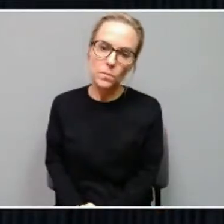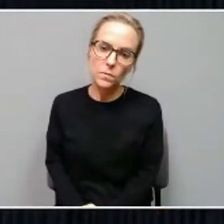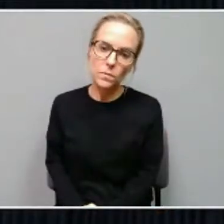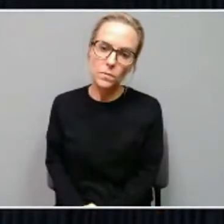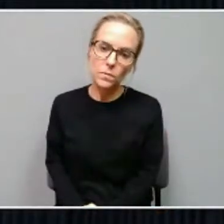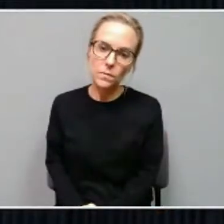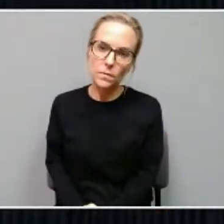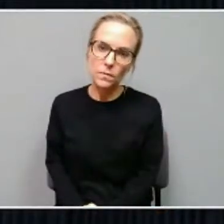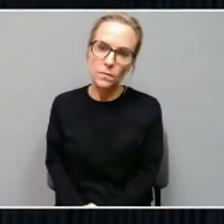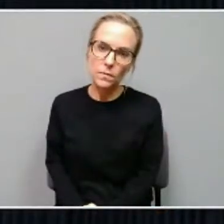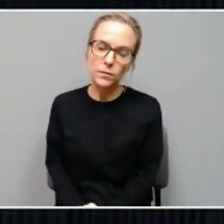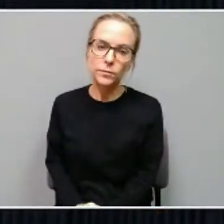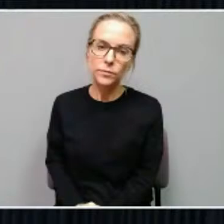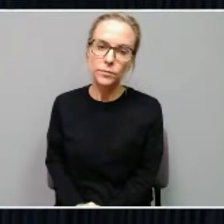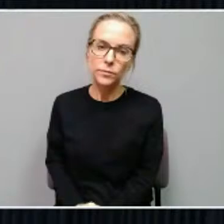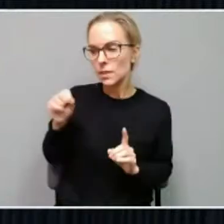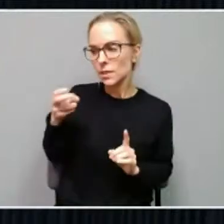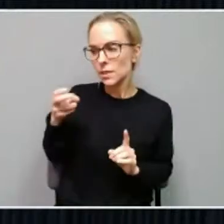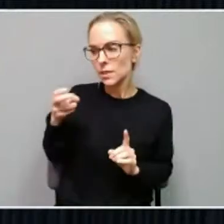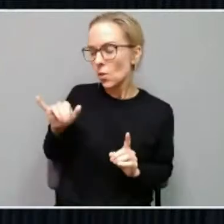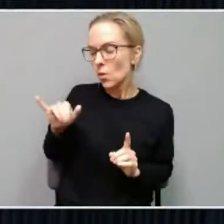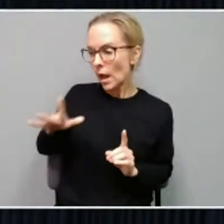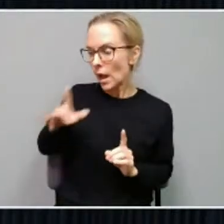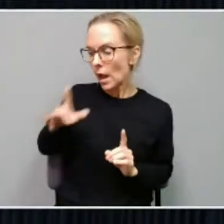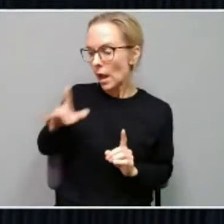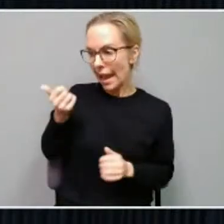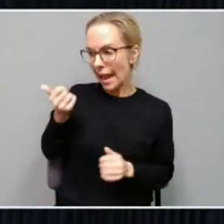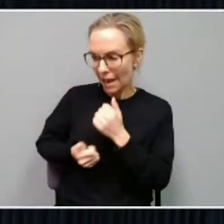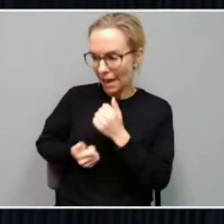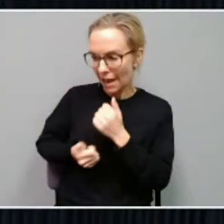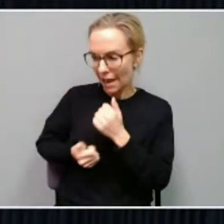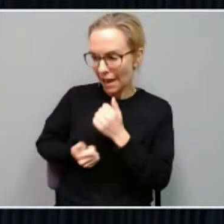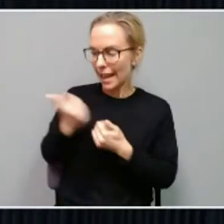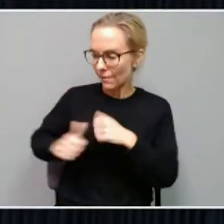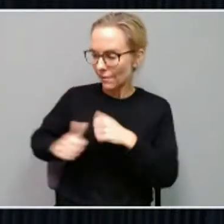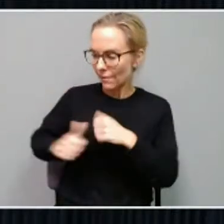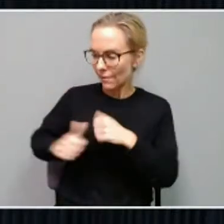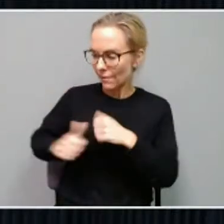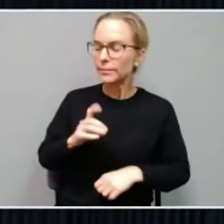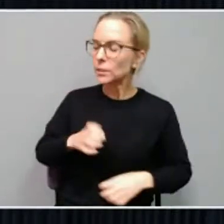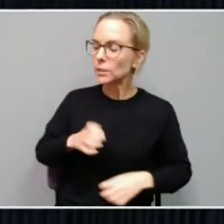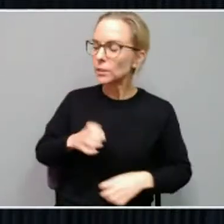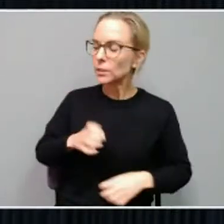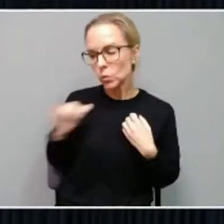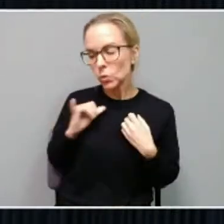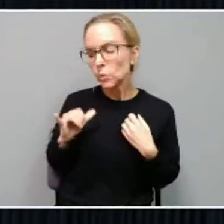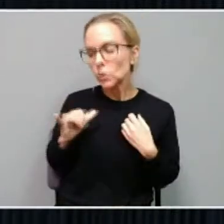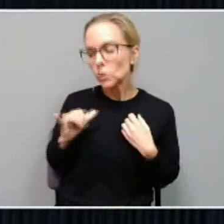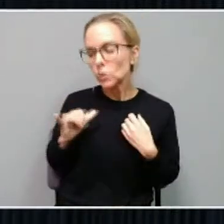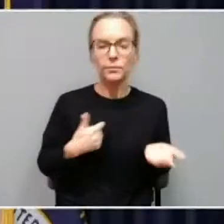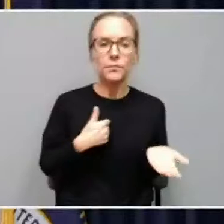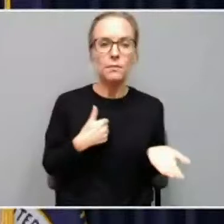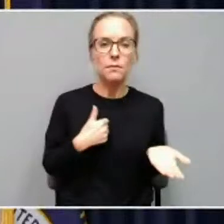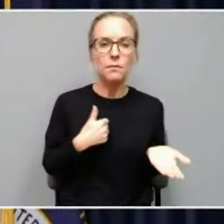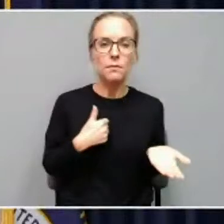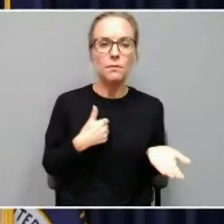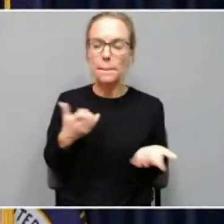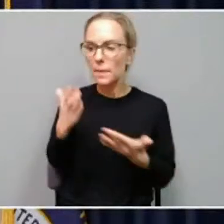And Sherry, I get emotional just about every one of these I do. So no, I thank